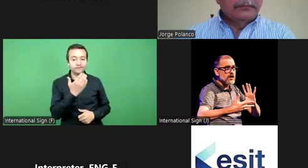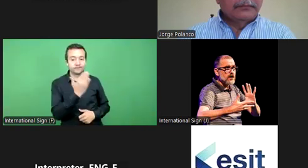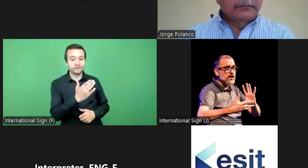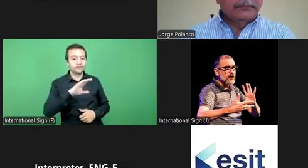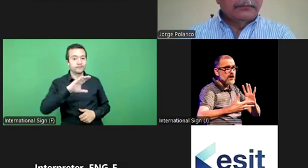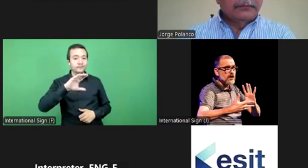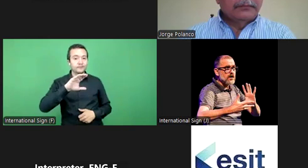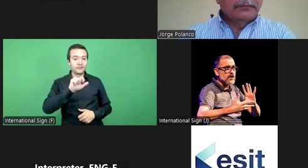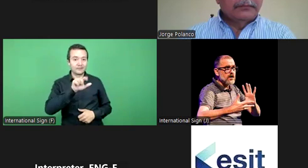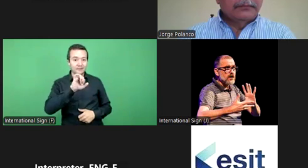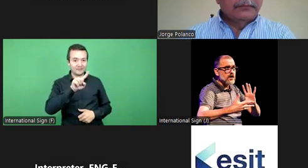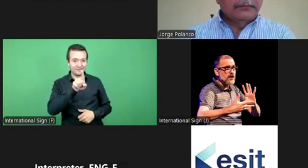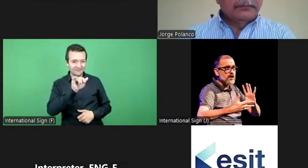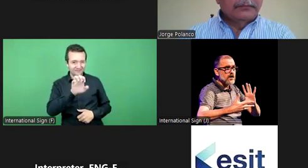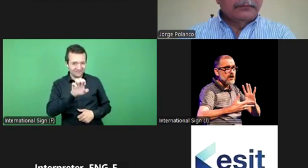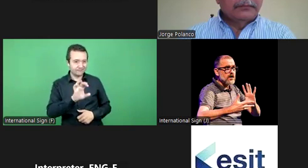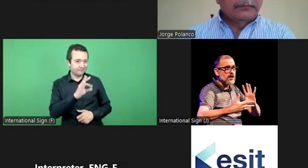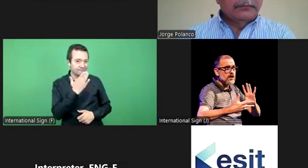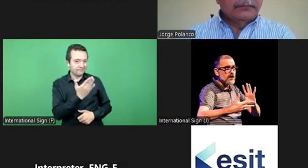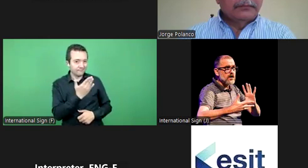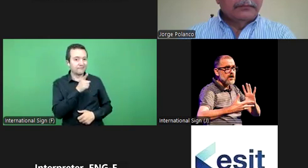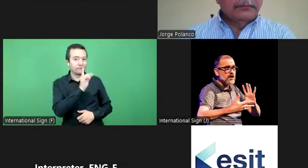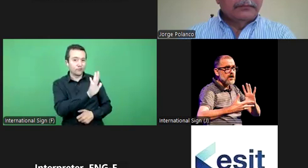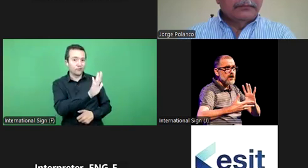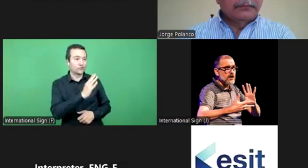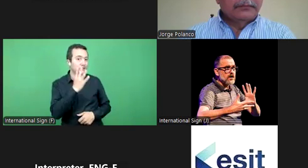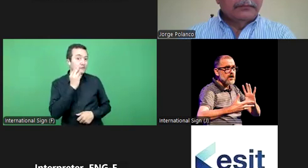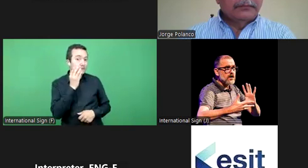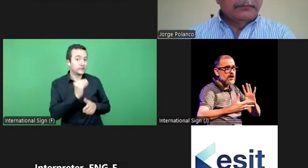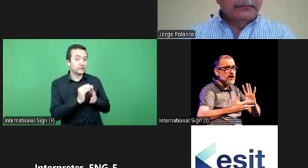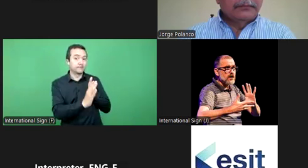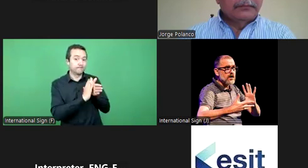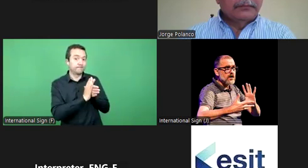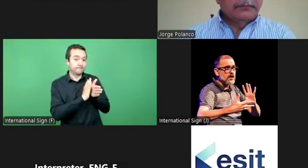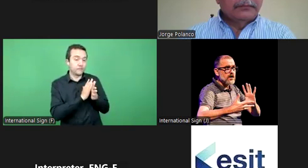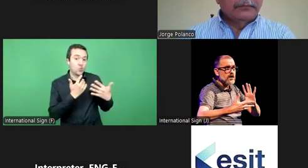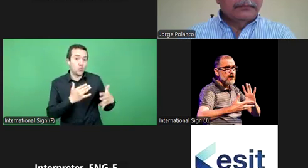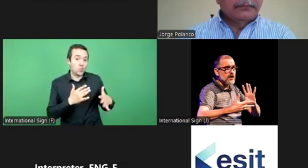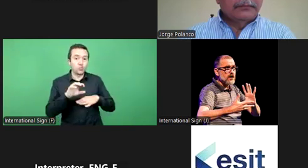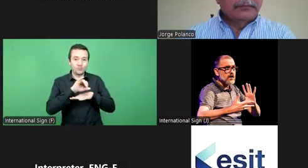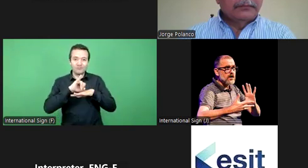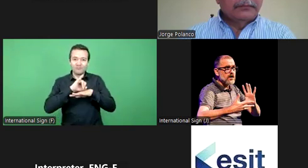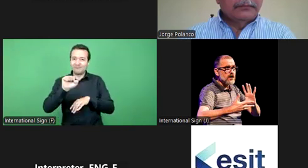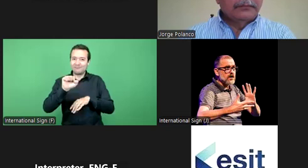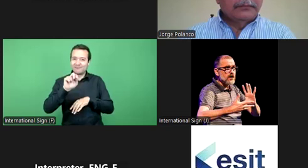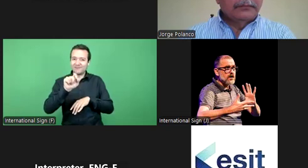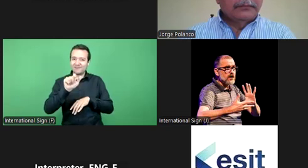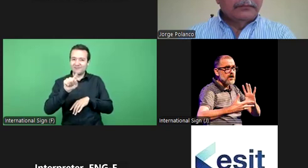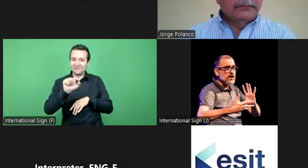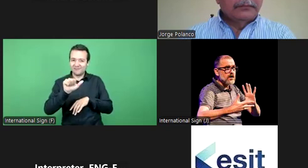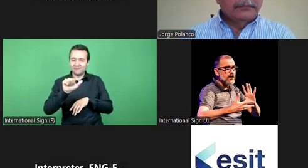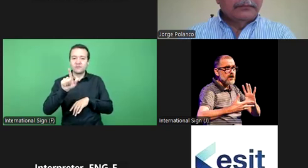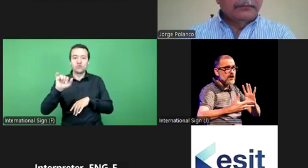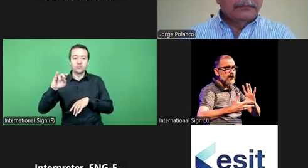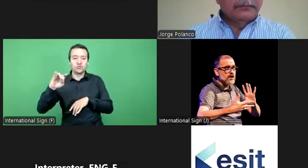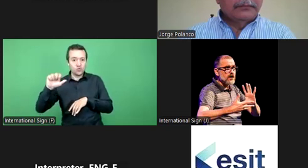some challenges and some, opportunities of the implementation, and also very important how